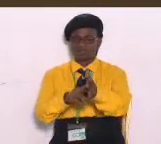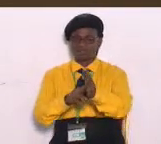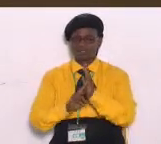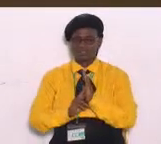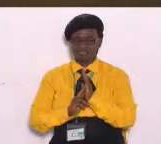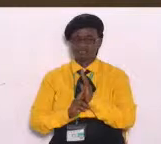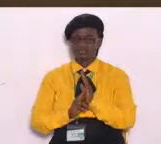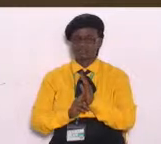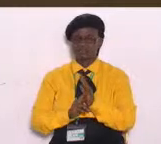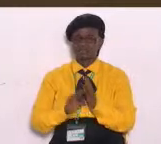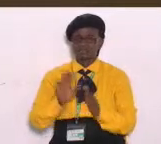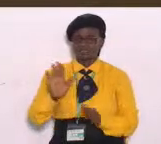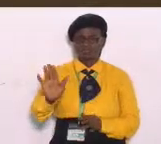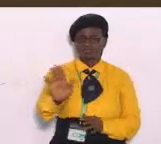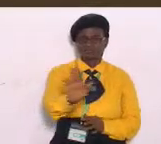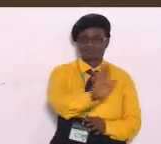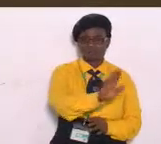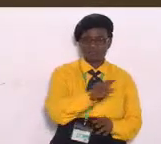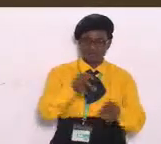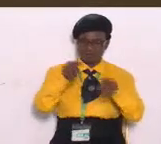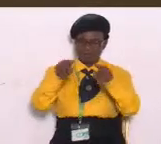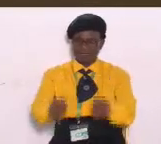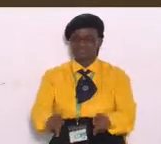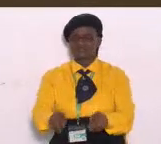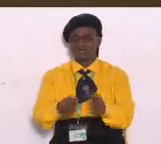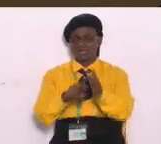your personal request.